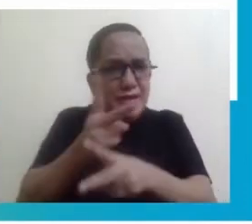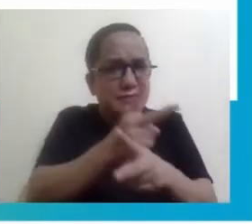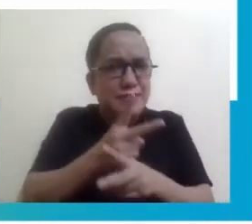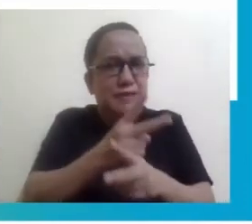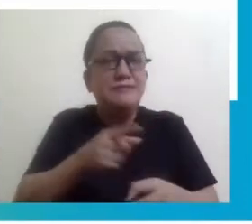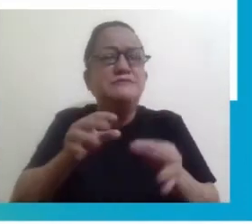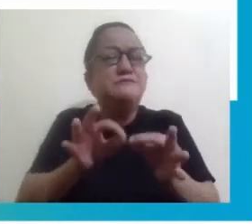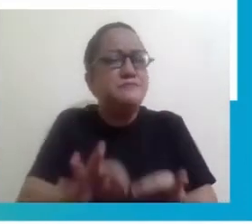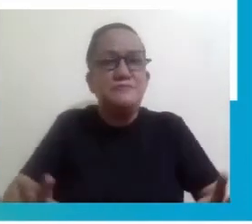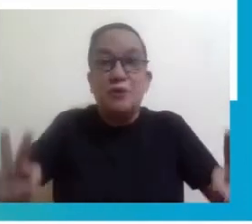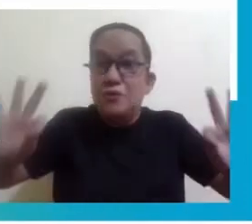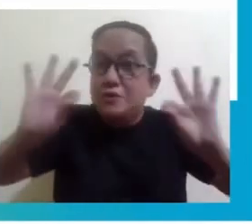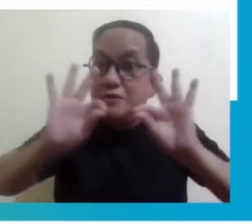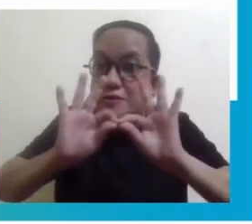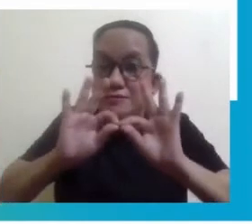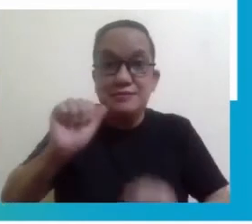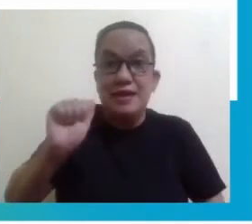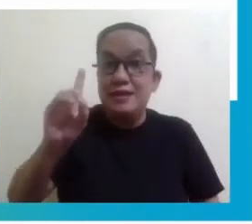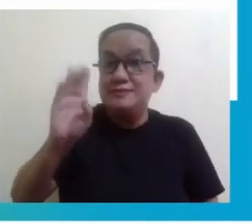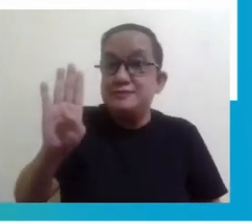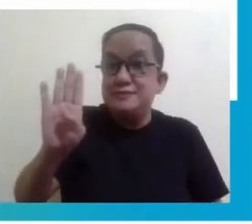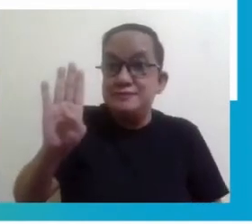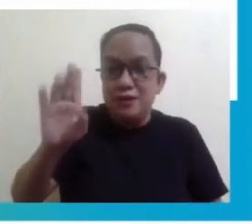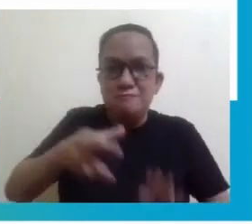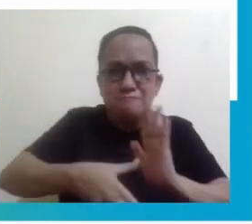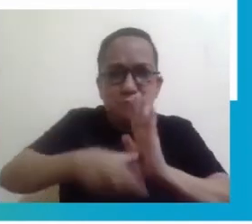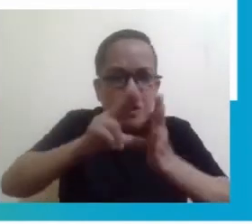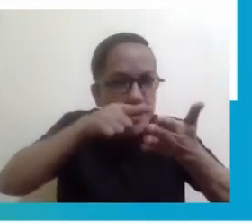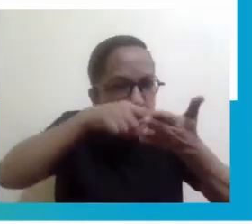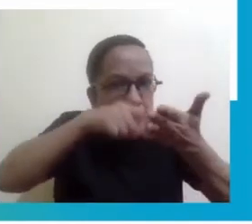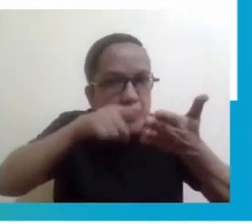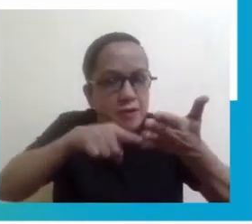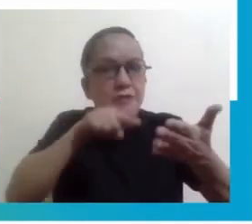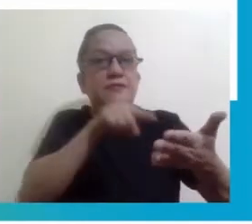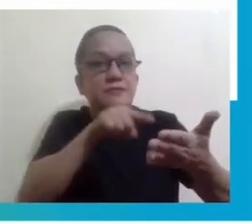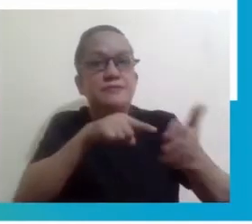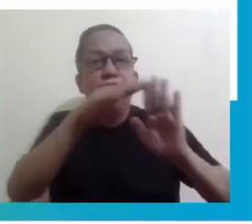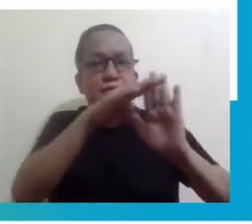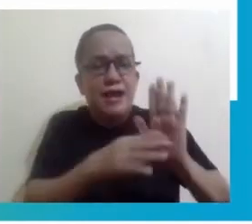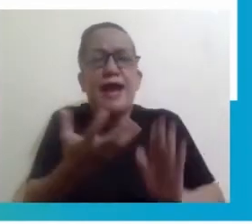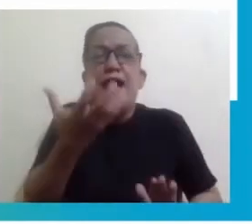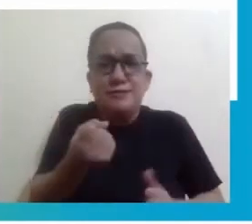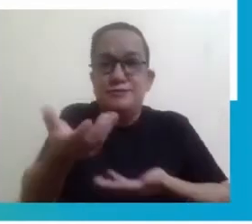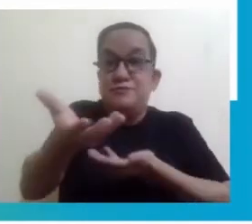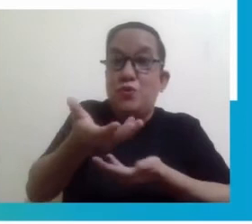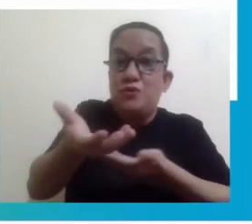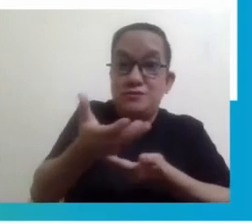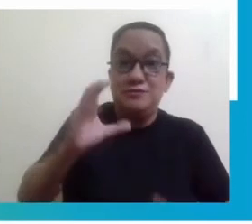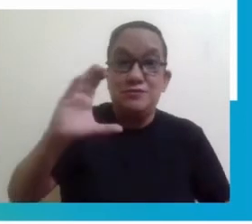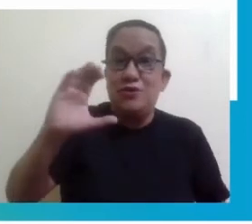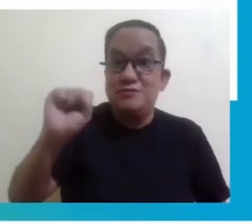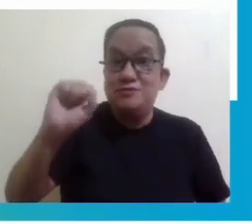will undertake stakeholder consultations to cover project affected people and so on, CSOs and so on. And we are